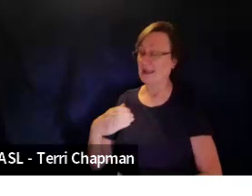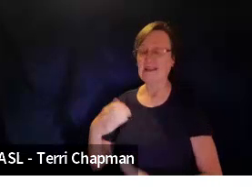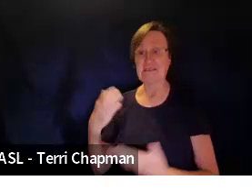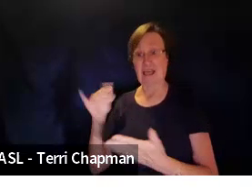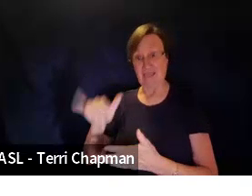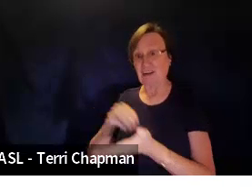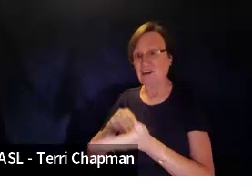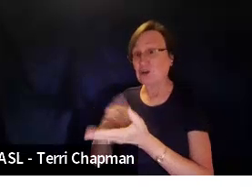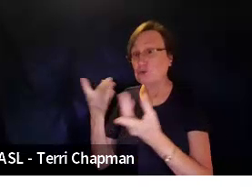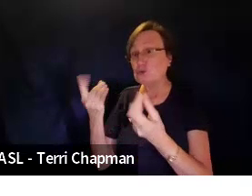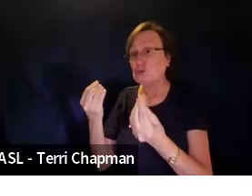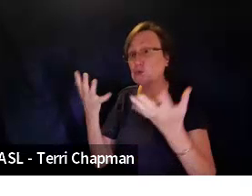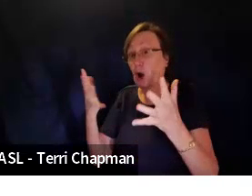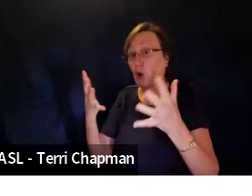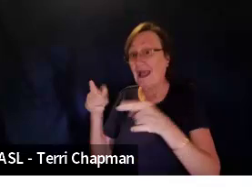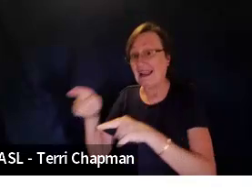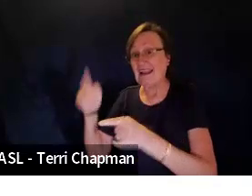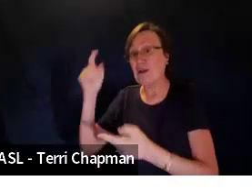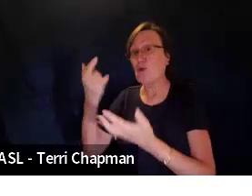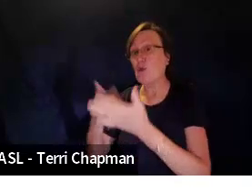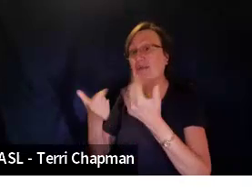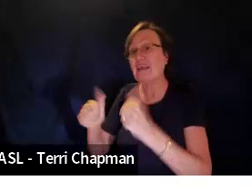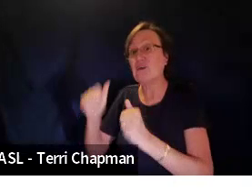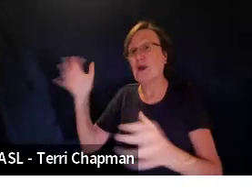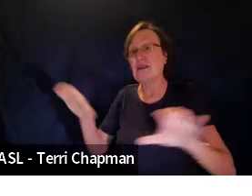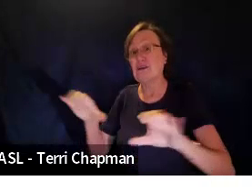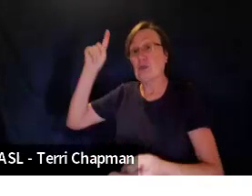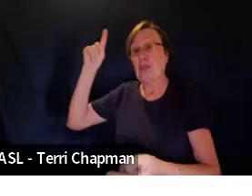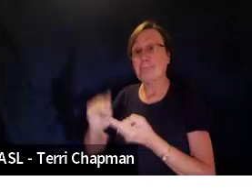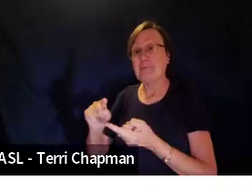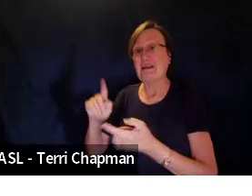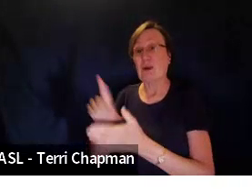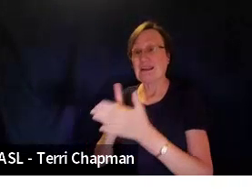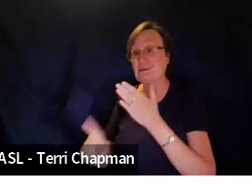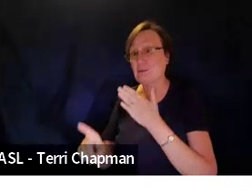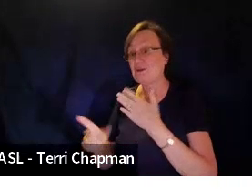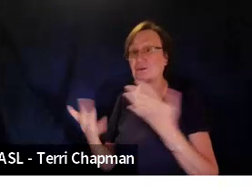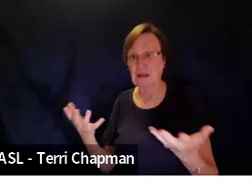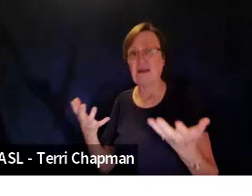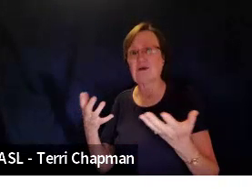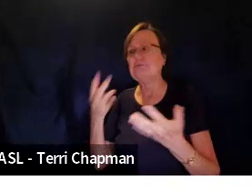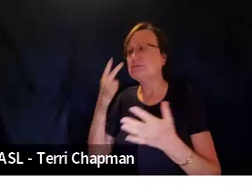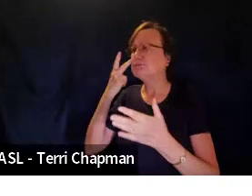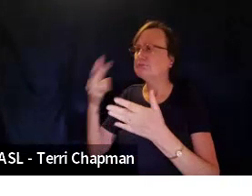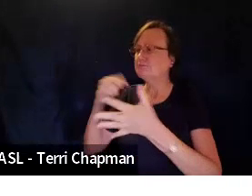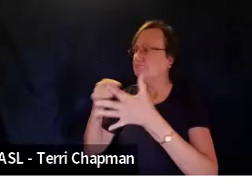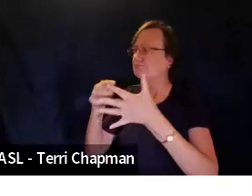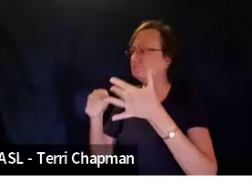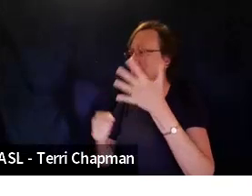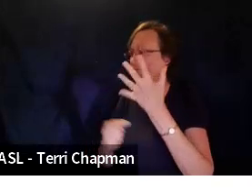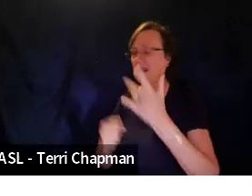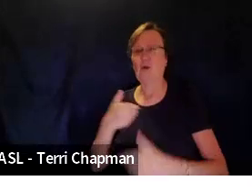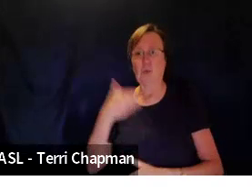instance to mitigate any sort of potential discrimination. Again, we know in healthcare, artificial intelligence is widely